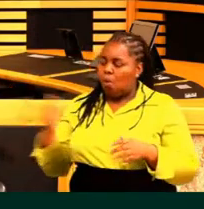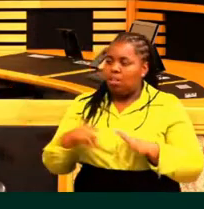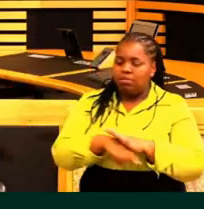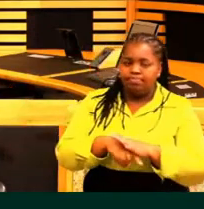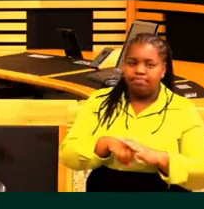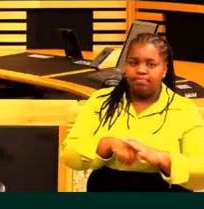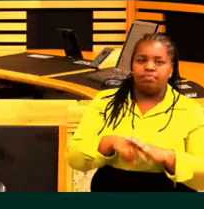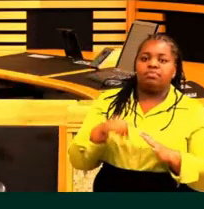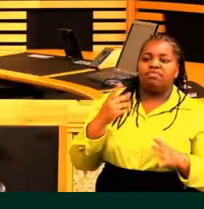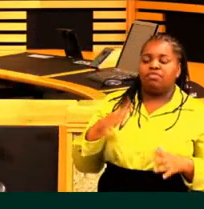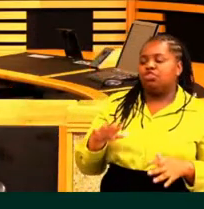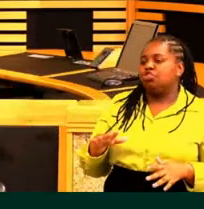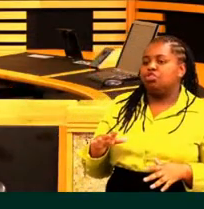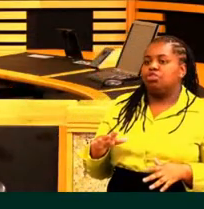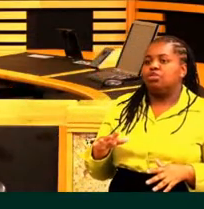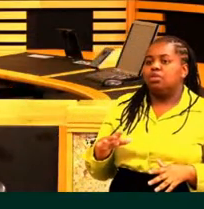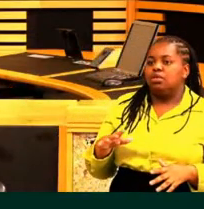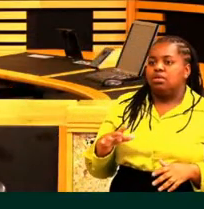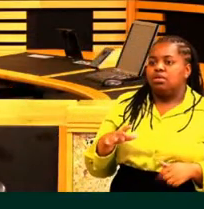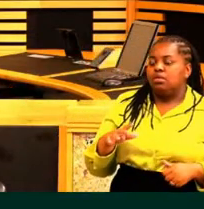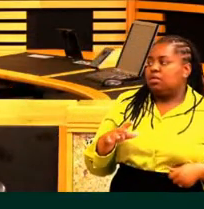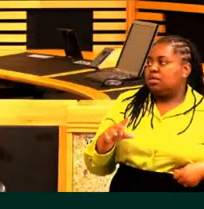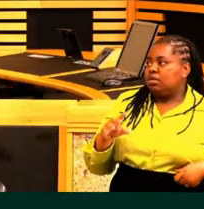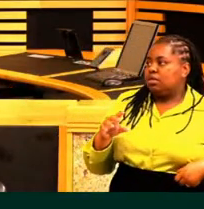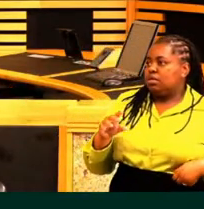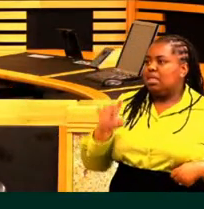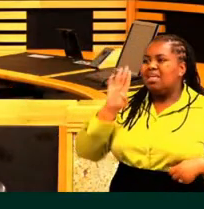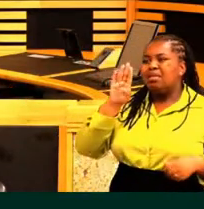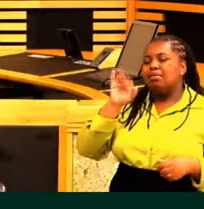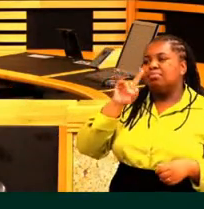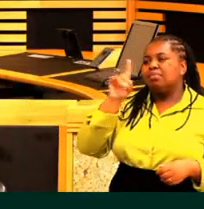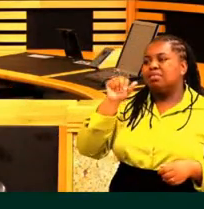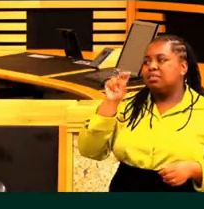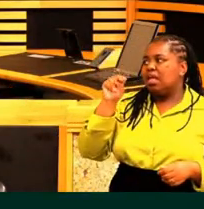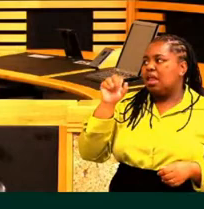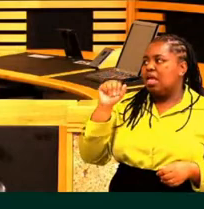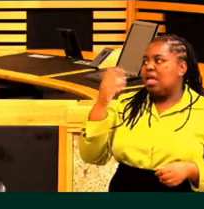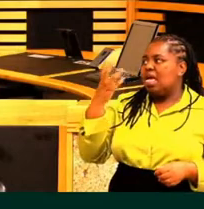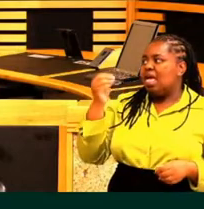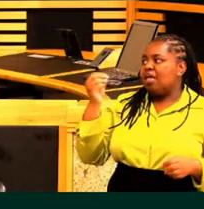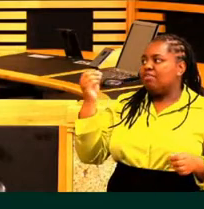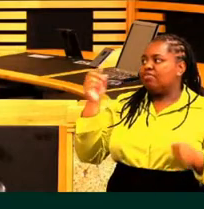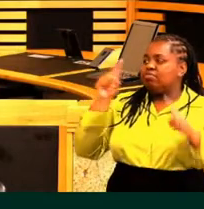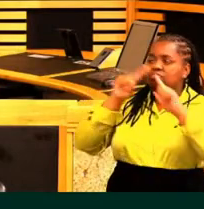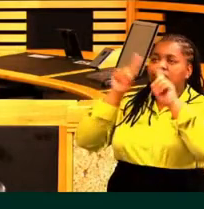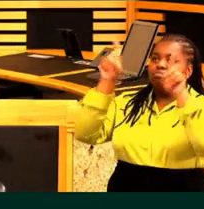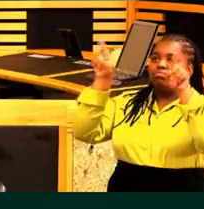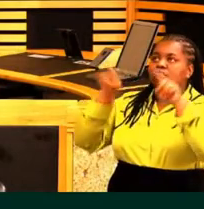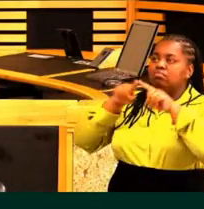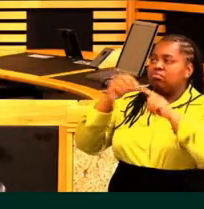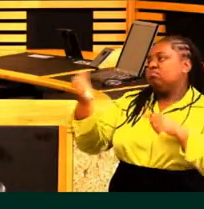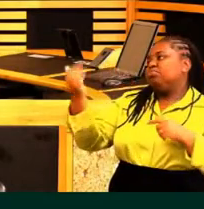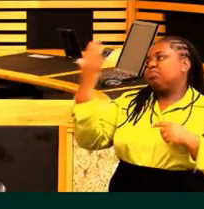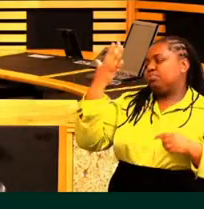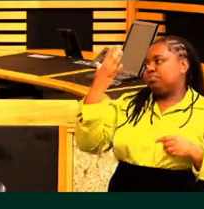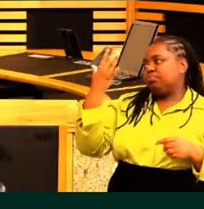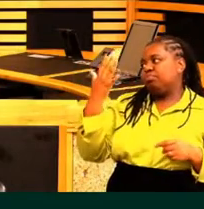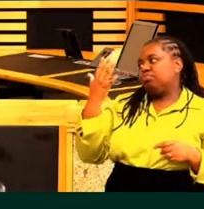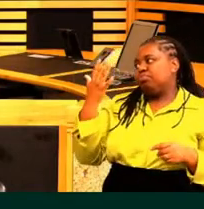alfredenzo um in a bizana digital devices